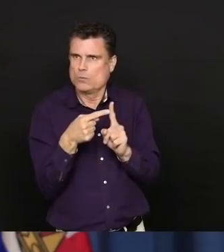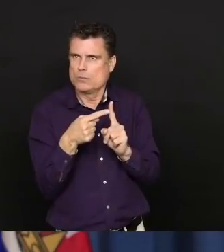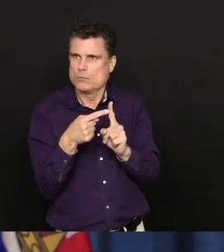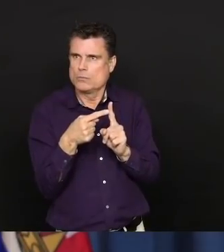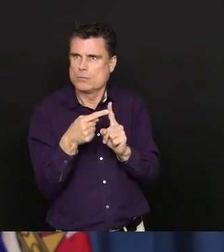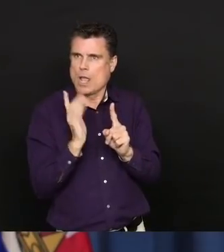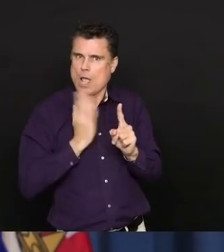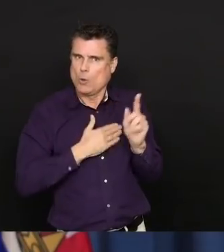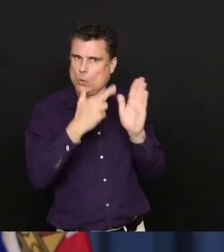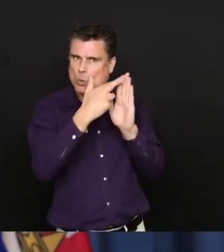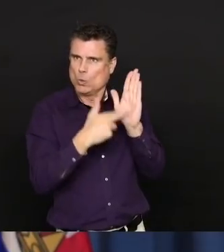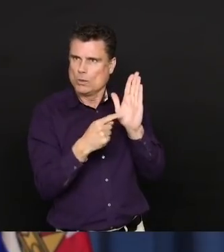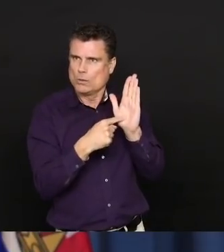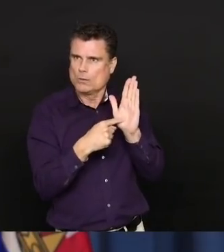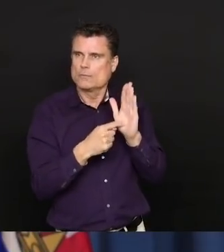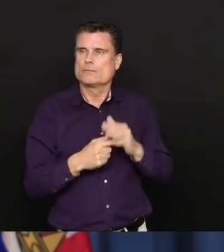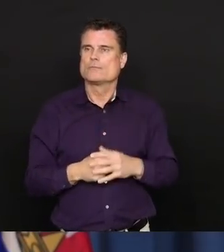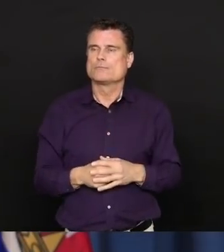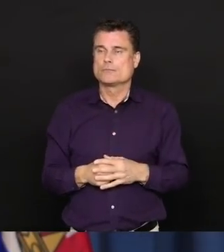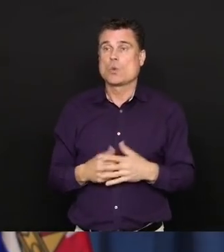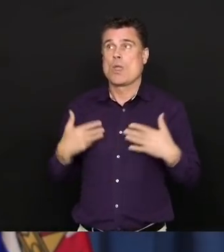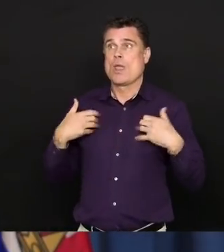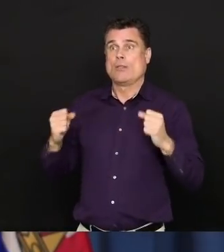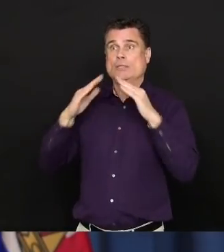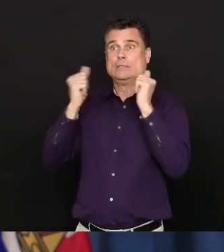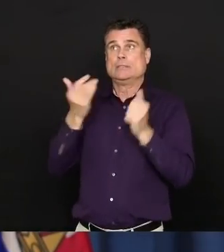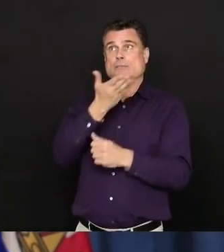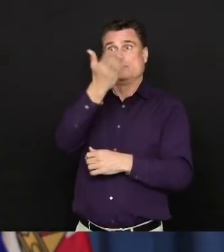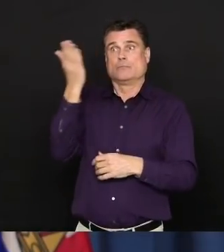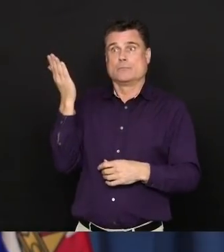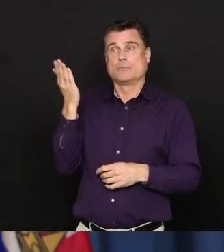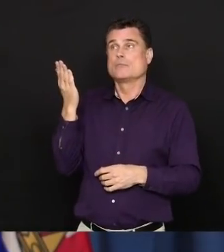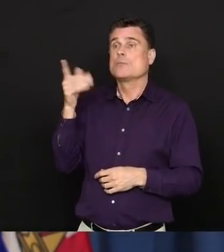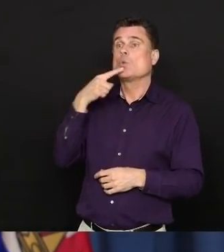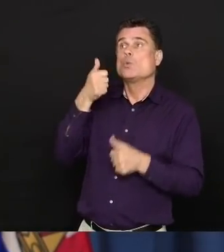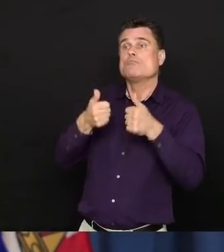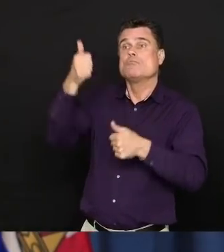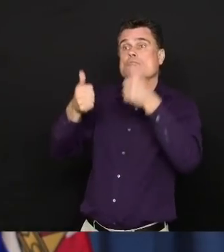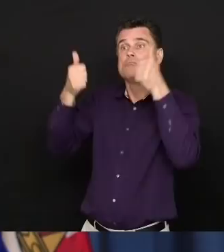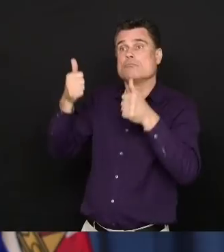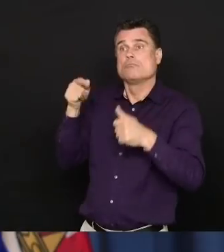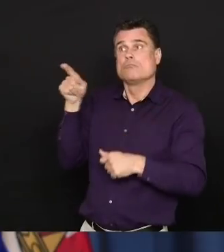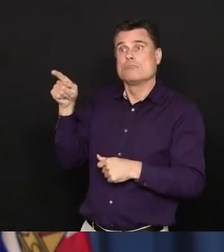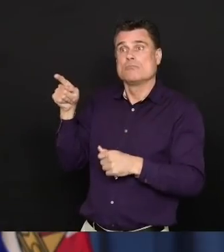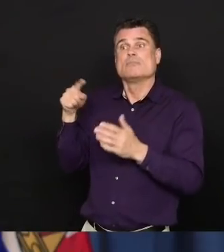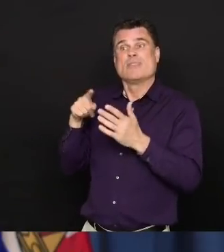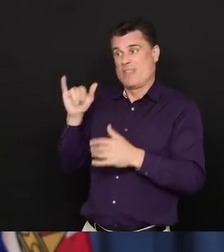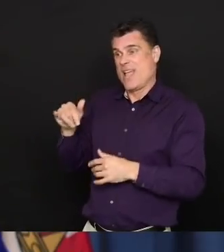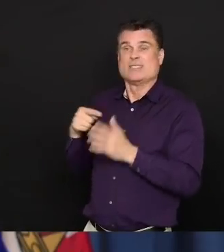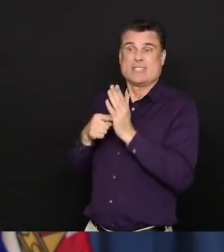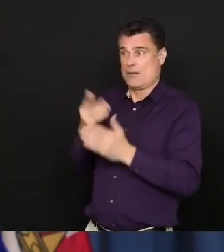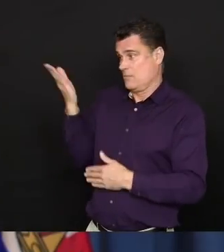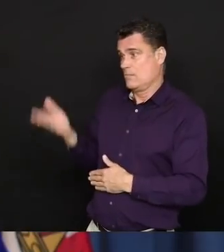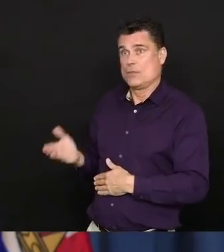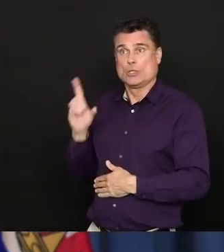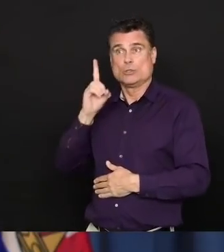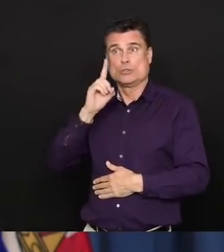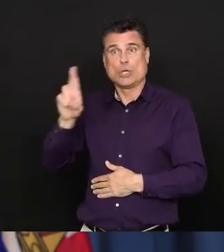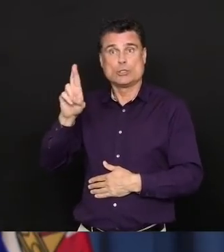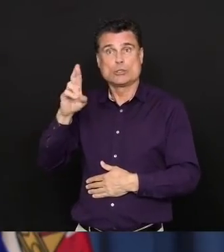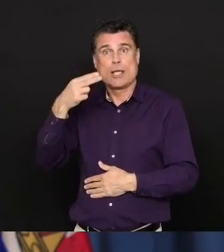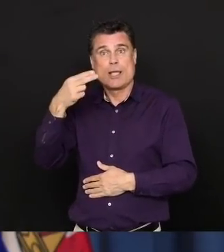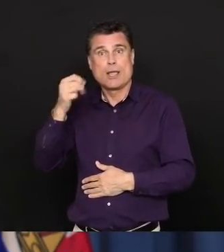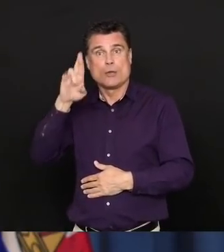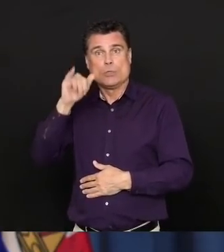of Dr. Henry, has to be supported by action when people come from other countries, to ensure